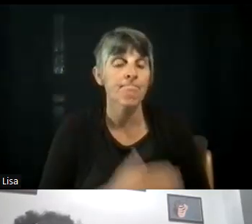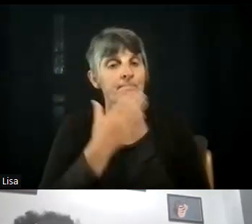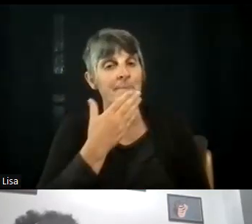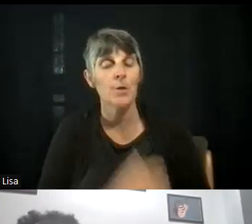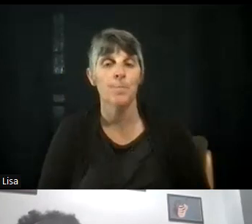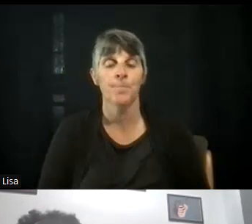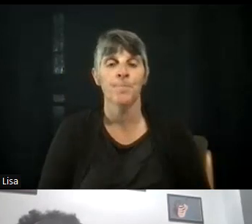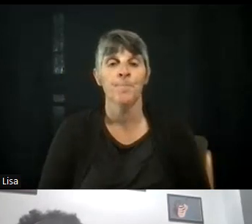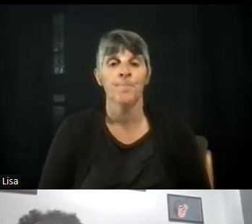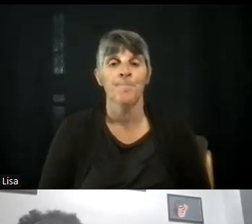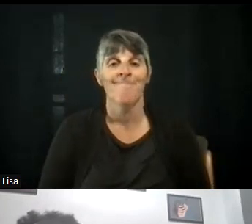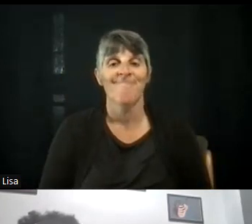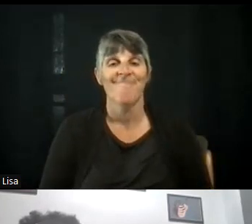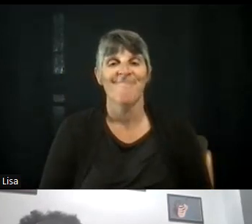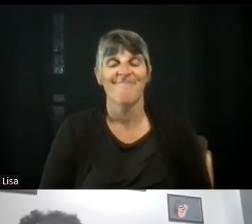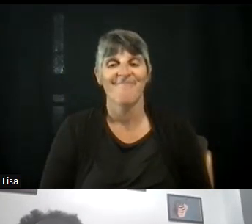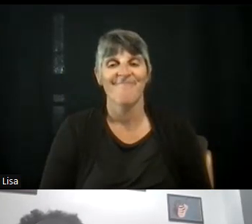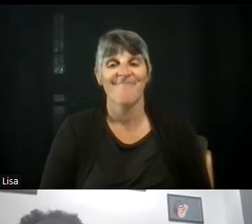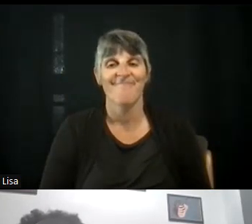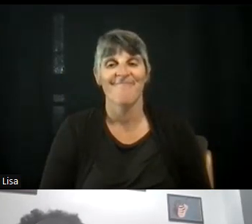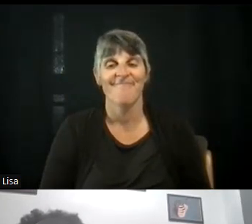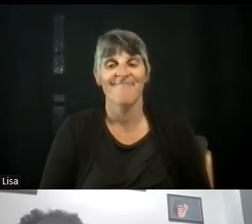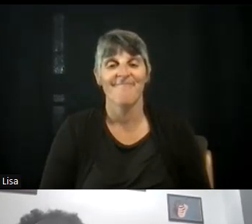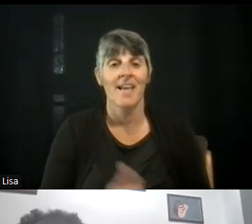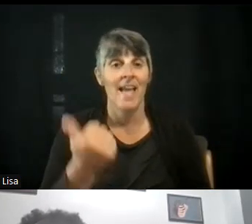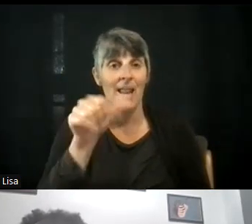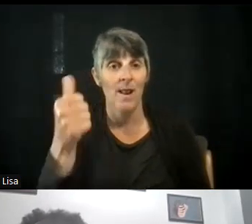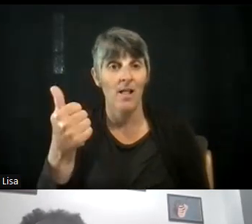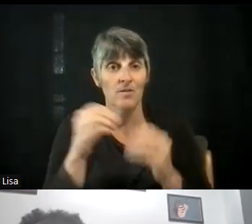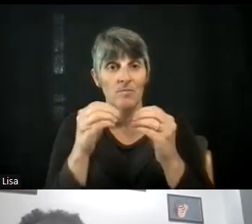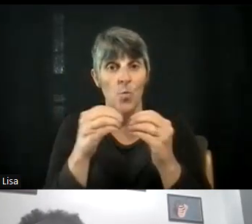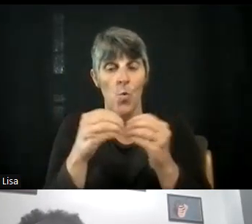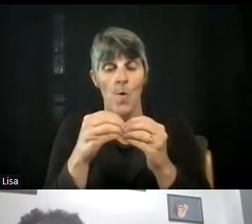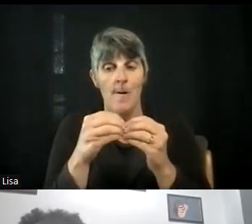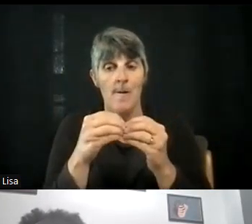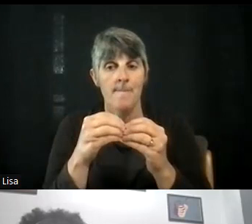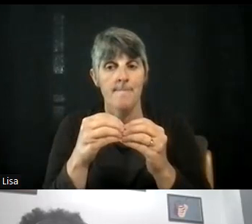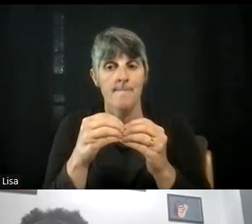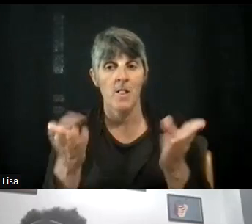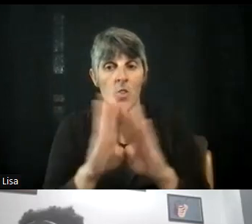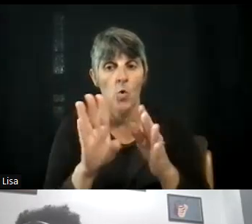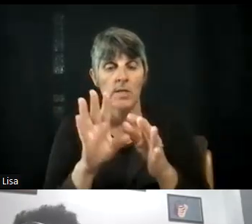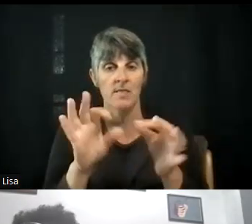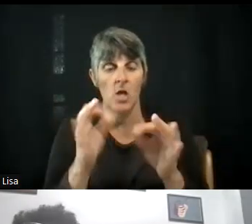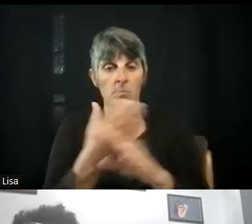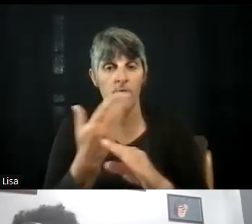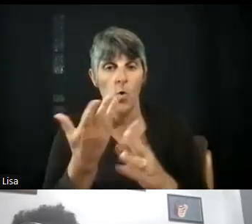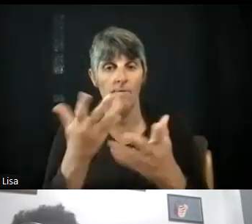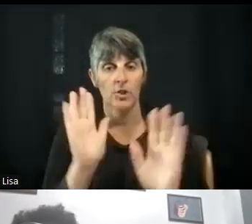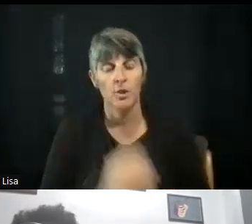you. Sure. Anyone else have any parting thoughts before we wrap it